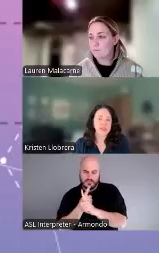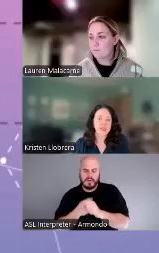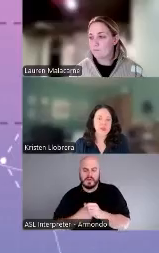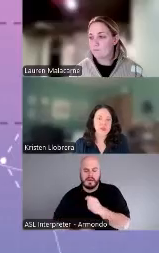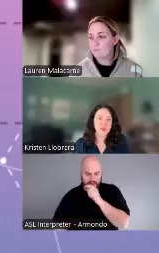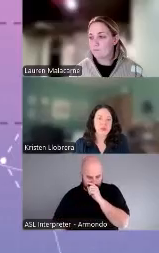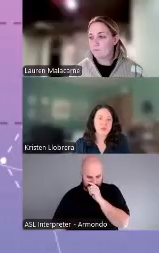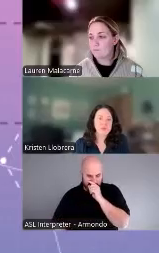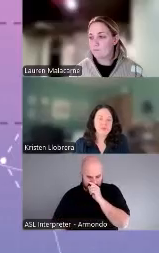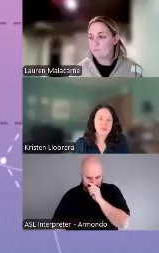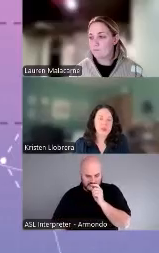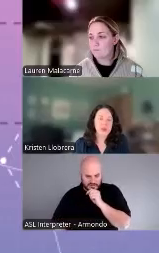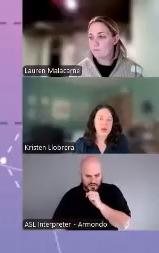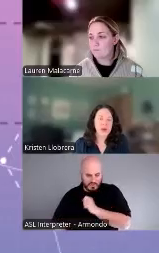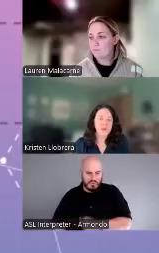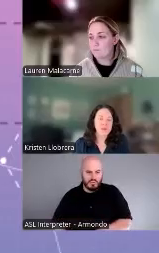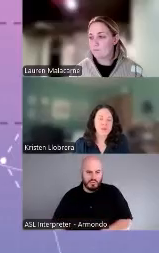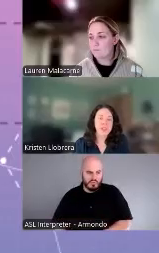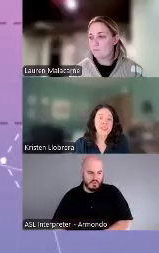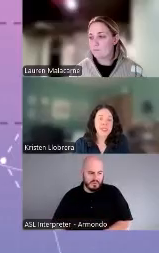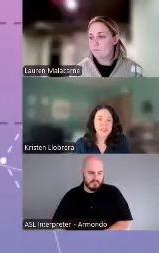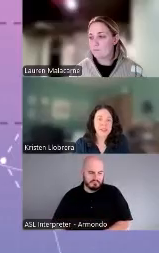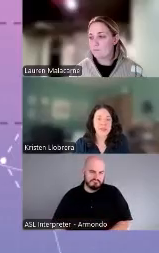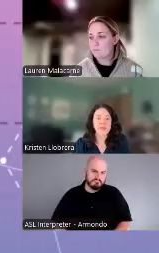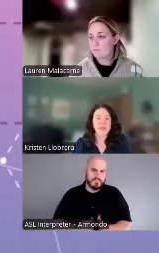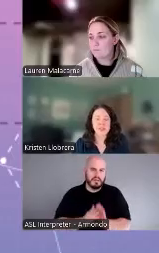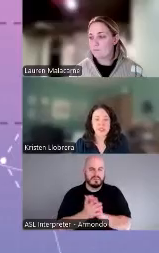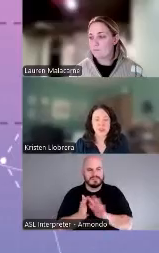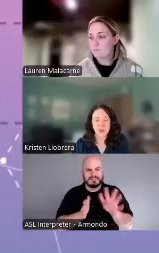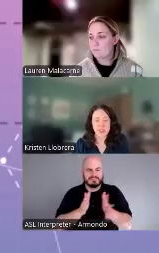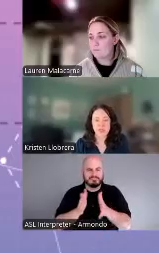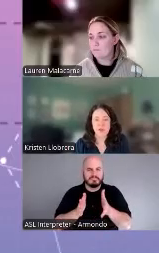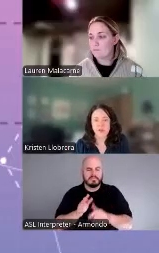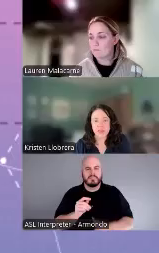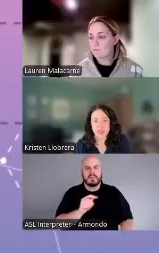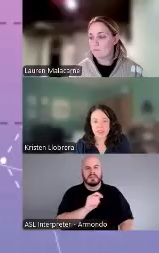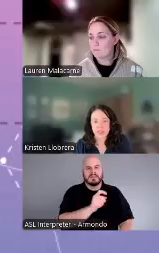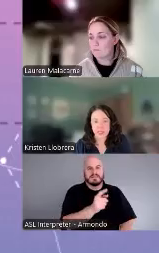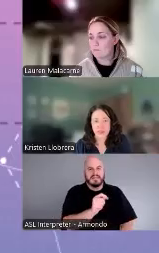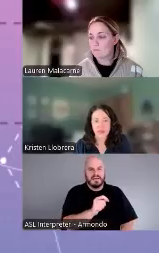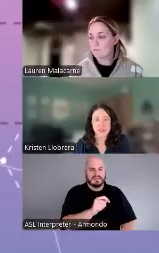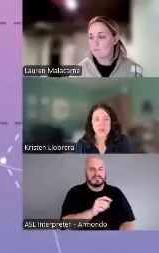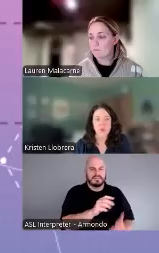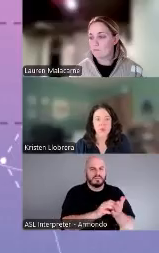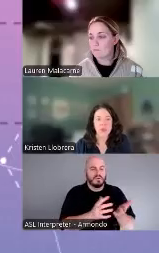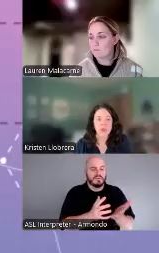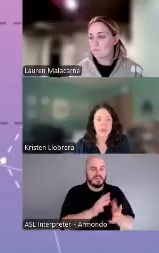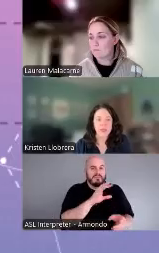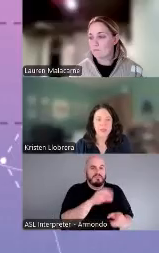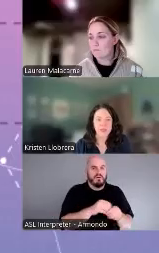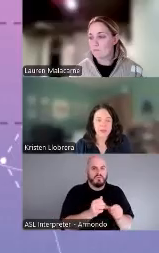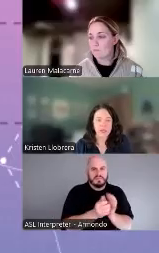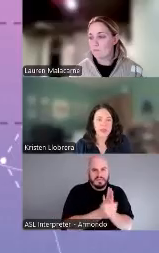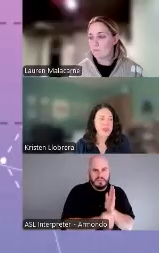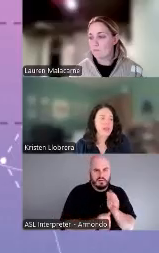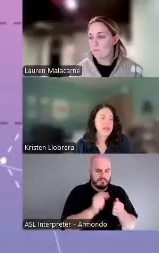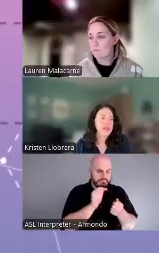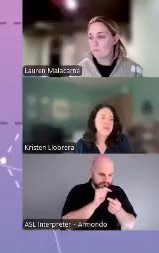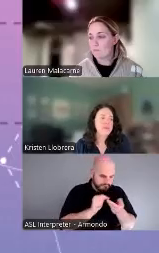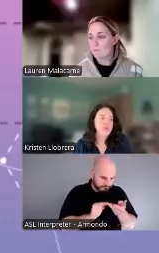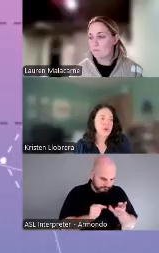of get into the text of this is what's involved in this skill, this is what we're going to be